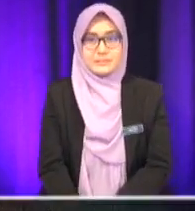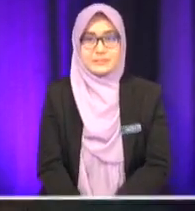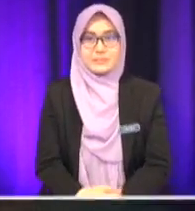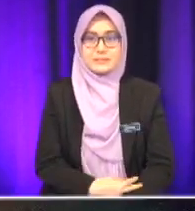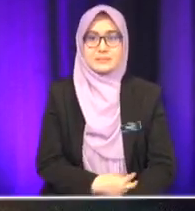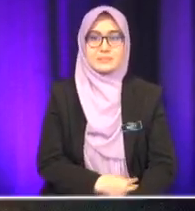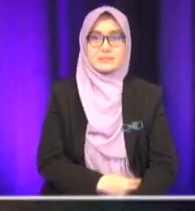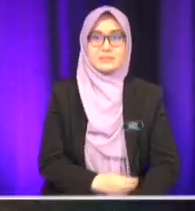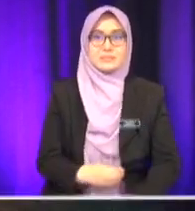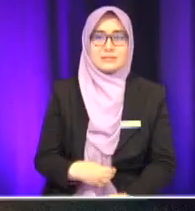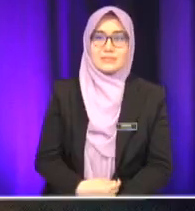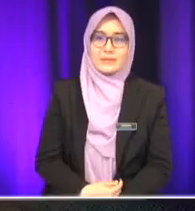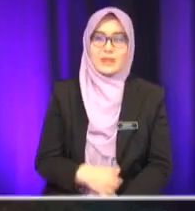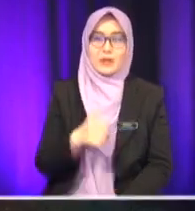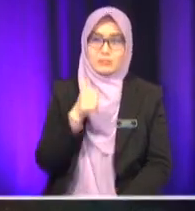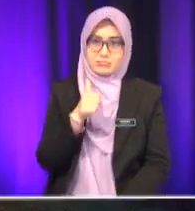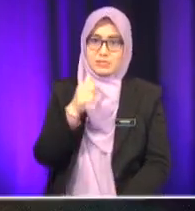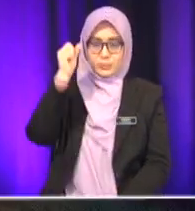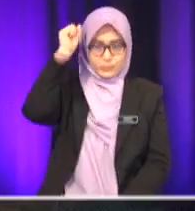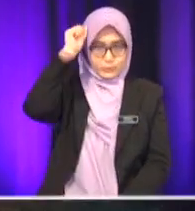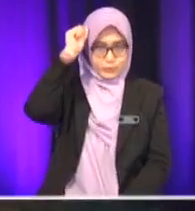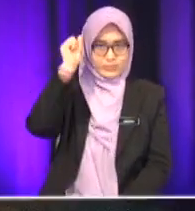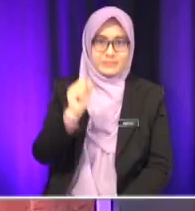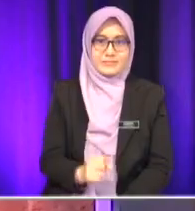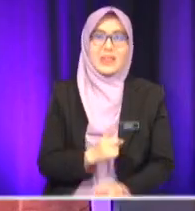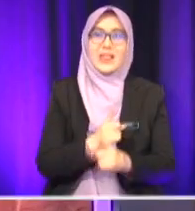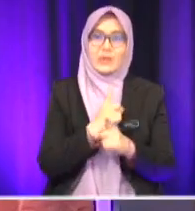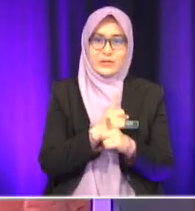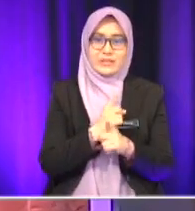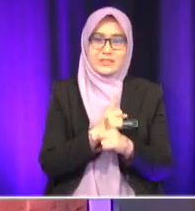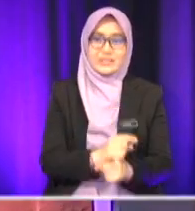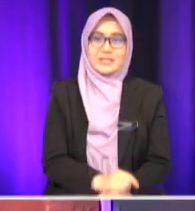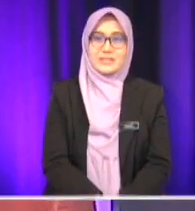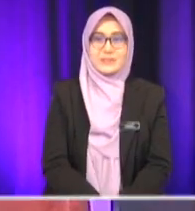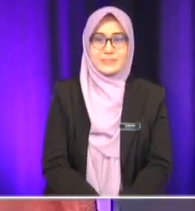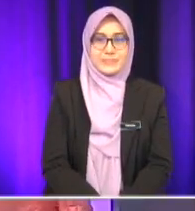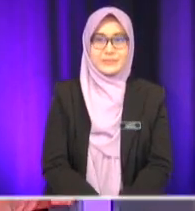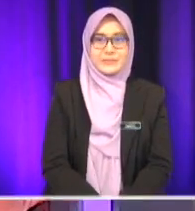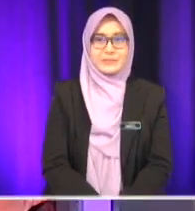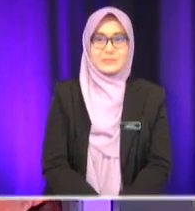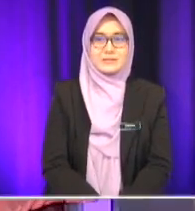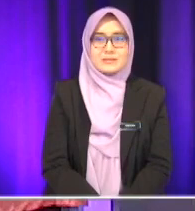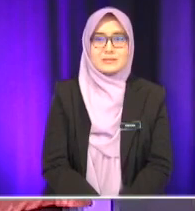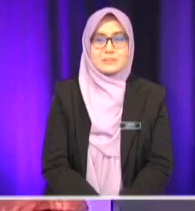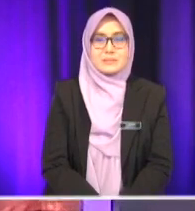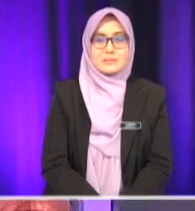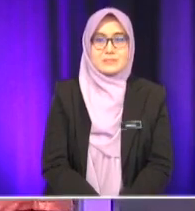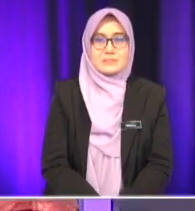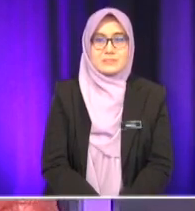good, Sean. Okay, so we are talking about, because here taught me how to deal with this.